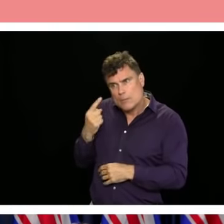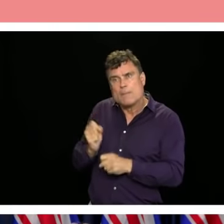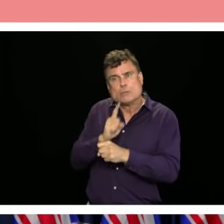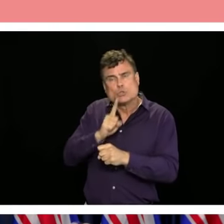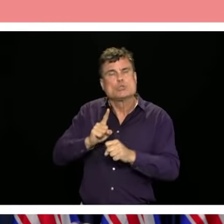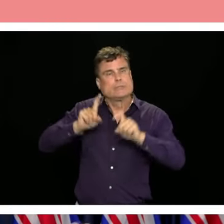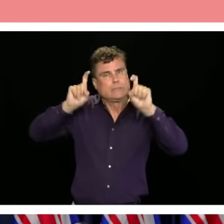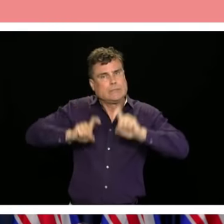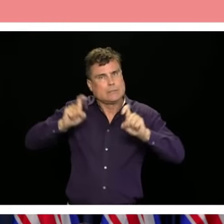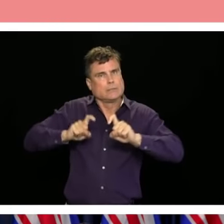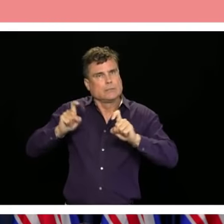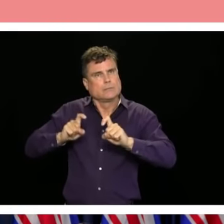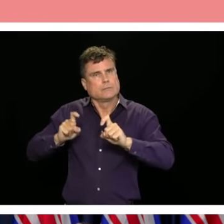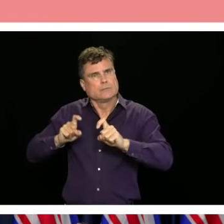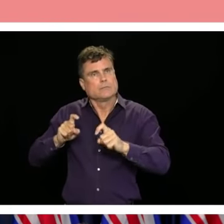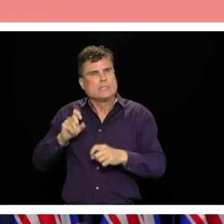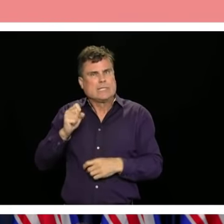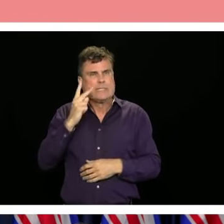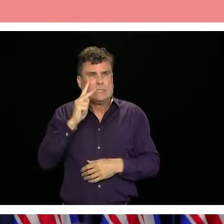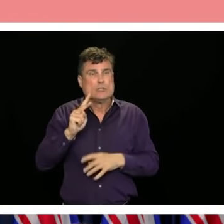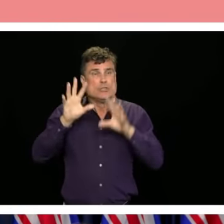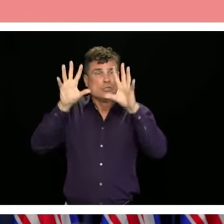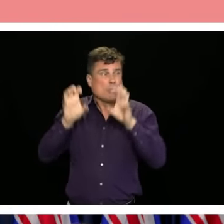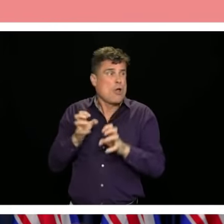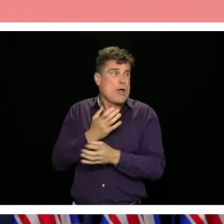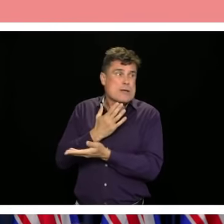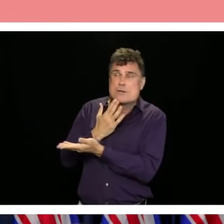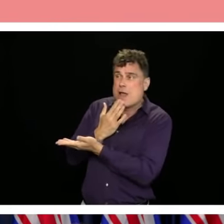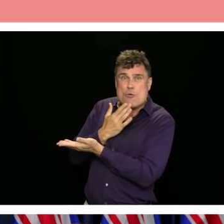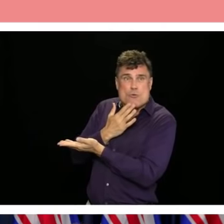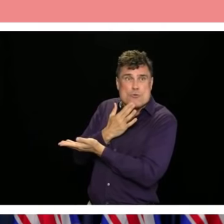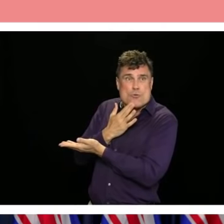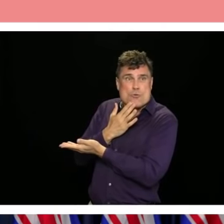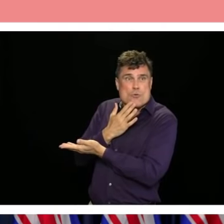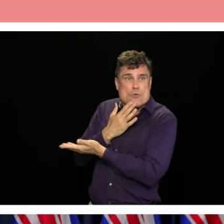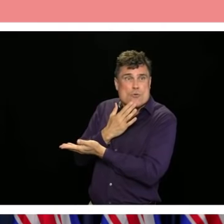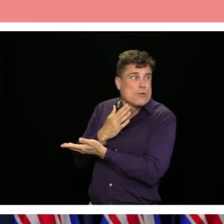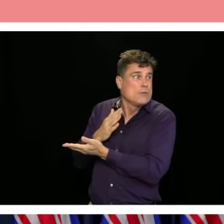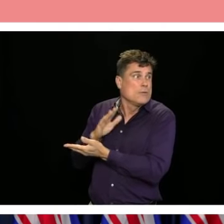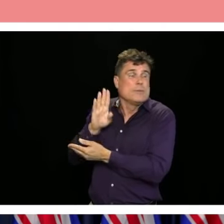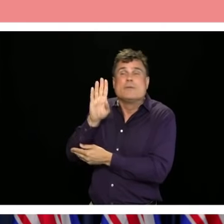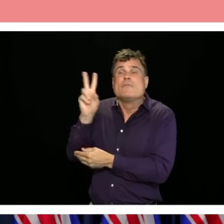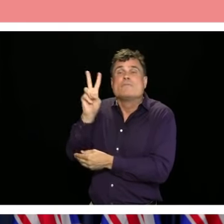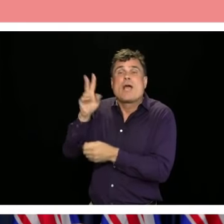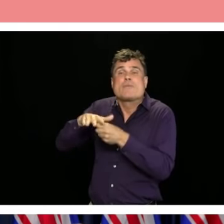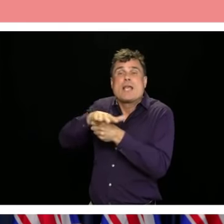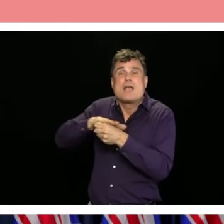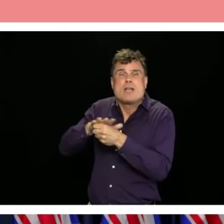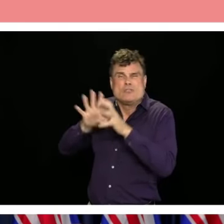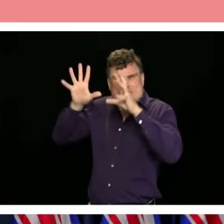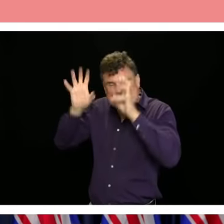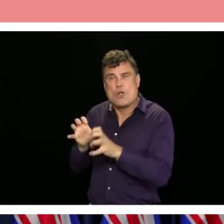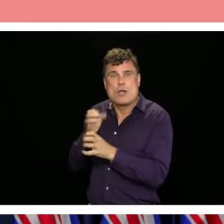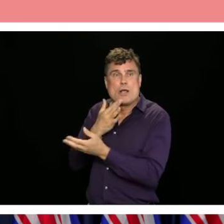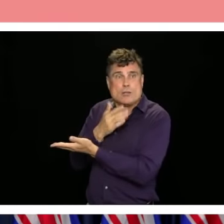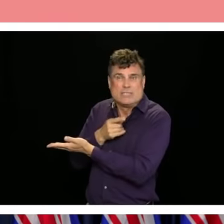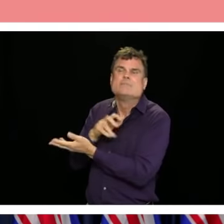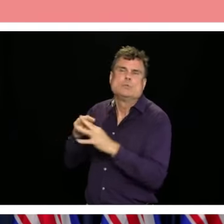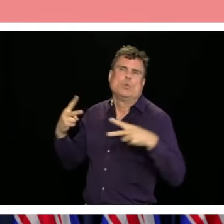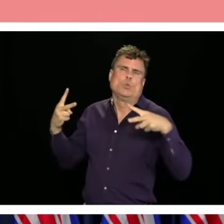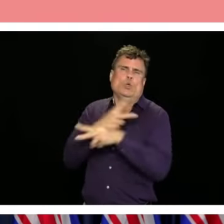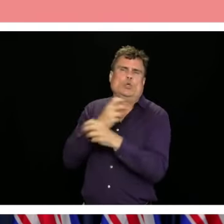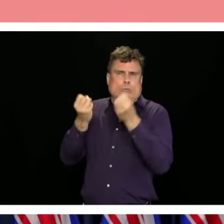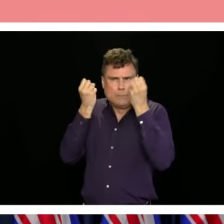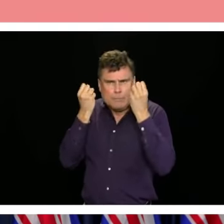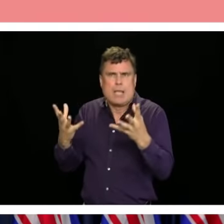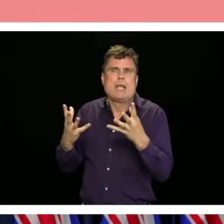will know, that the Lower Mainland was disproportionately affected by COVID-19 with the outbreaks that we've had in long-term